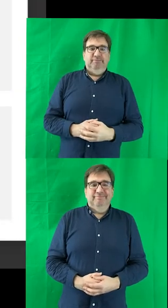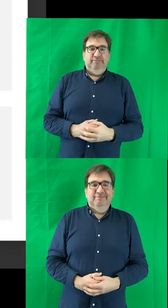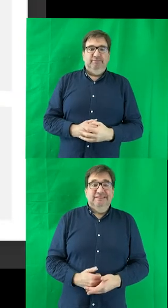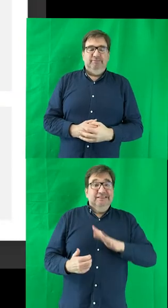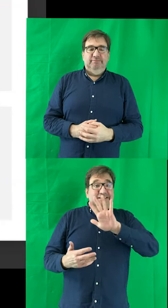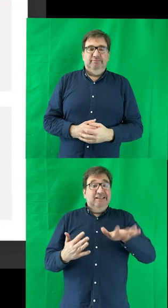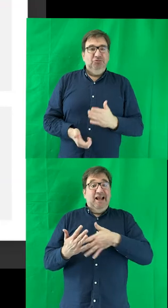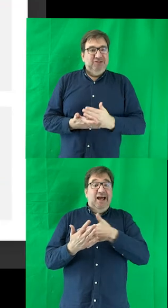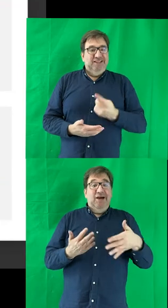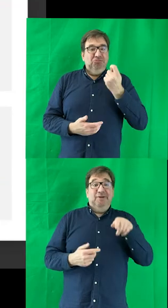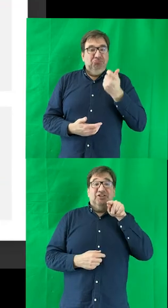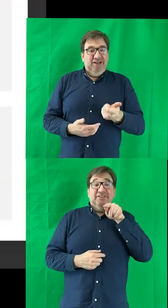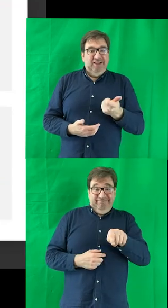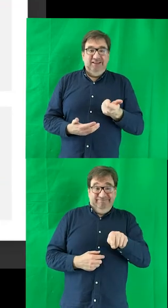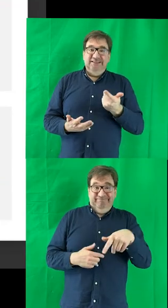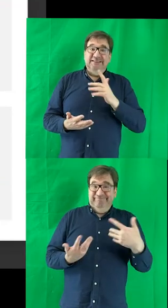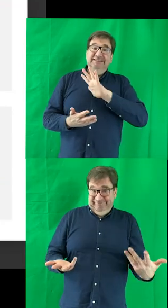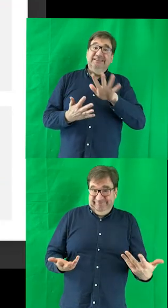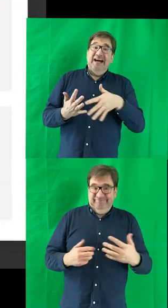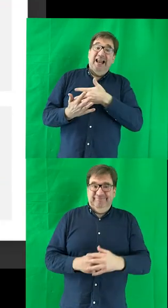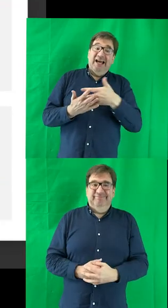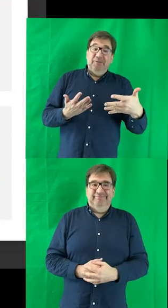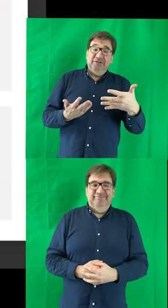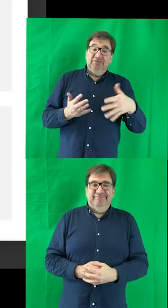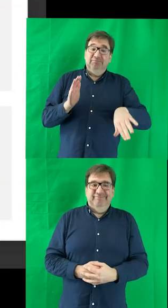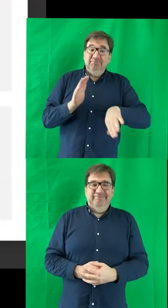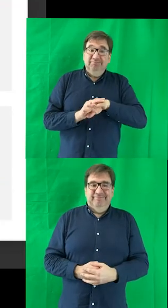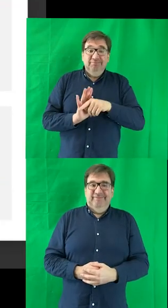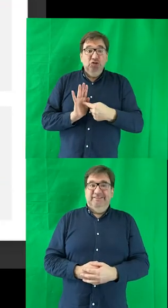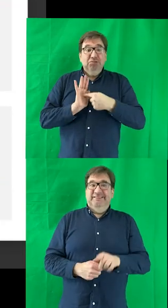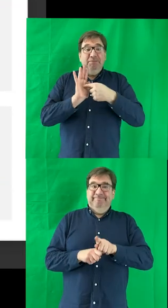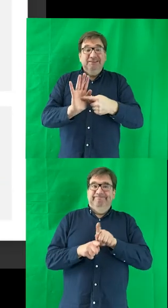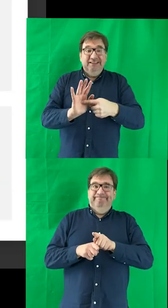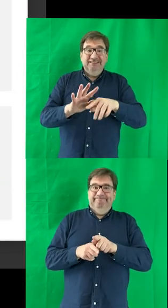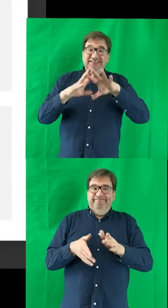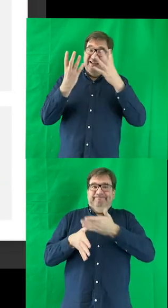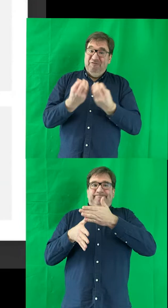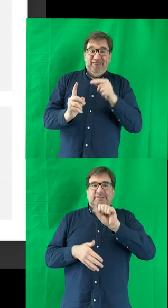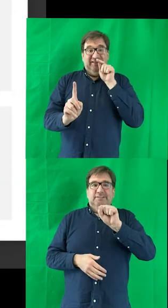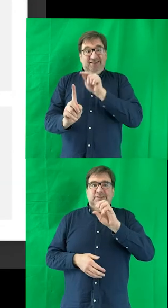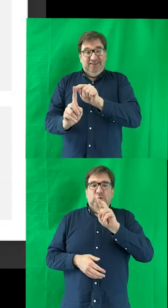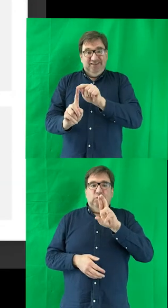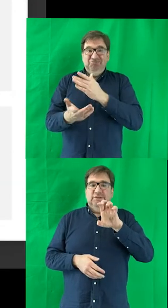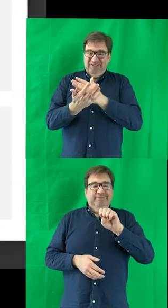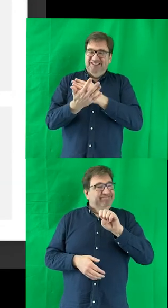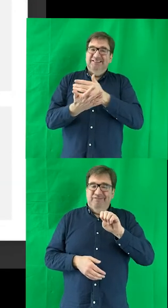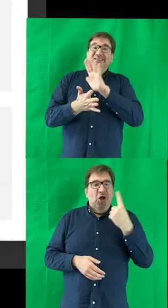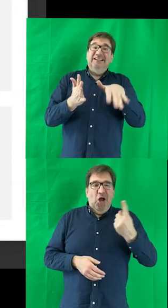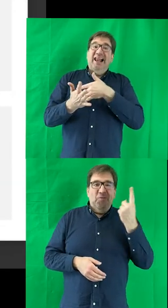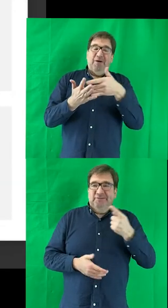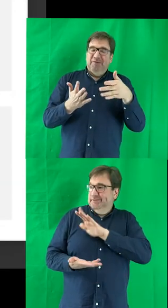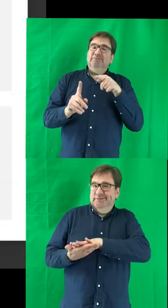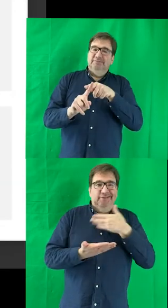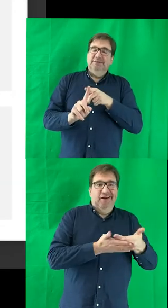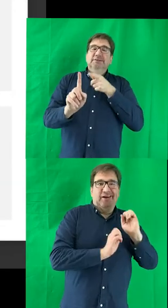So it's very rarely the case that sign language represents the source of a data set. It's most often